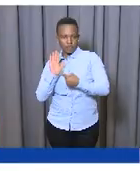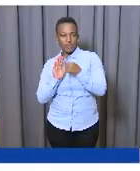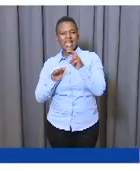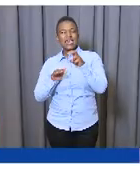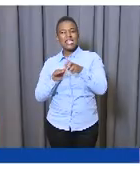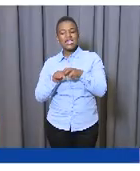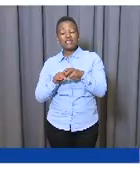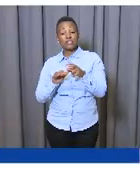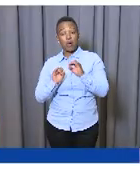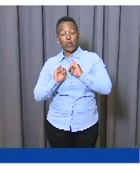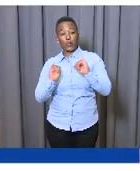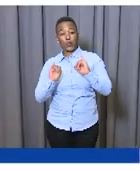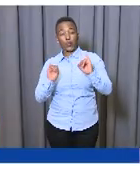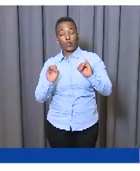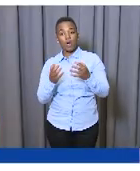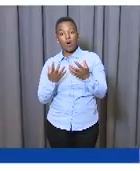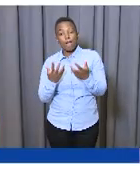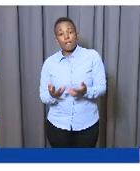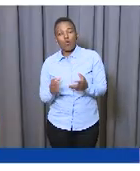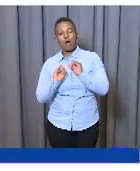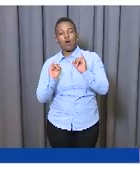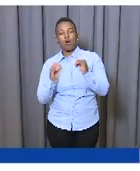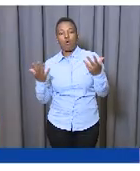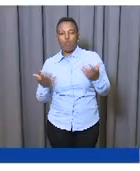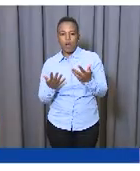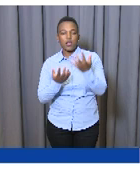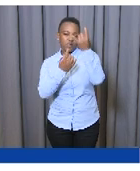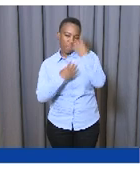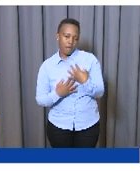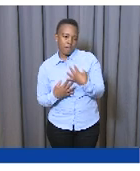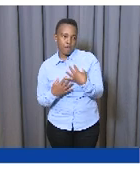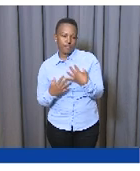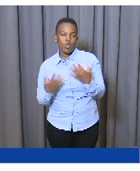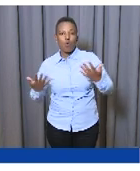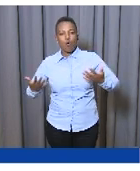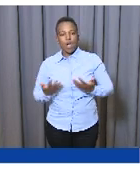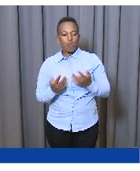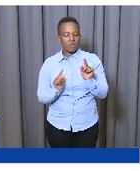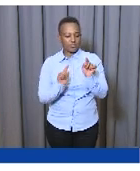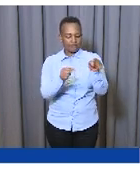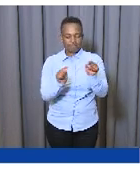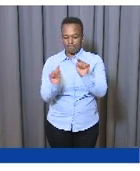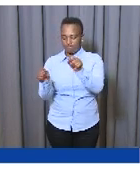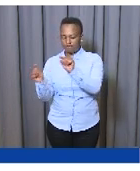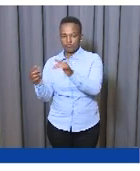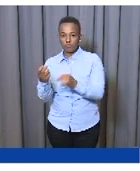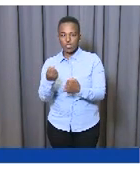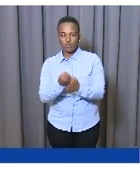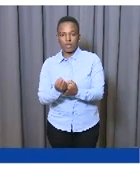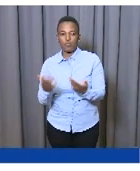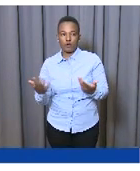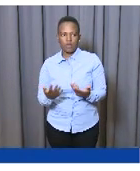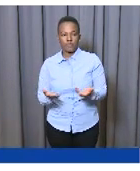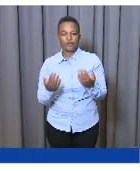need. So that vulnerability is an important way that informs where we should be going. Then household numbers,